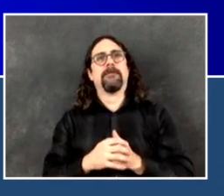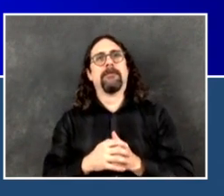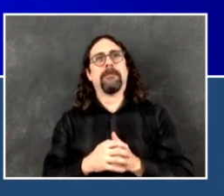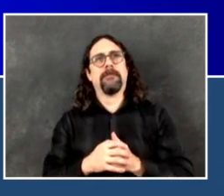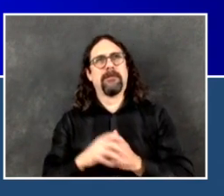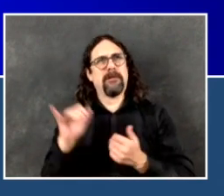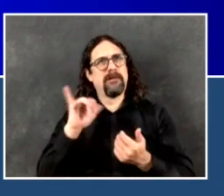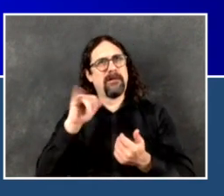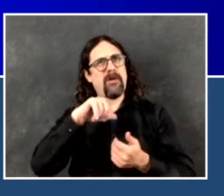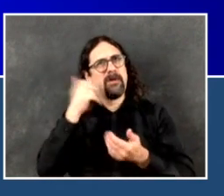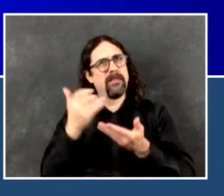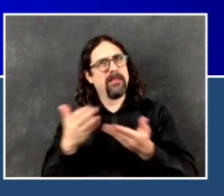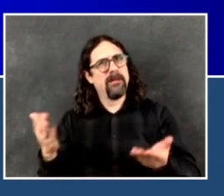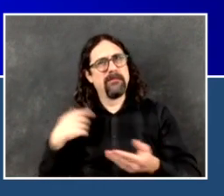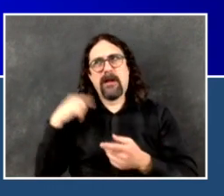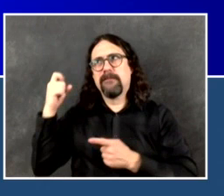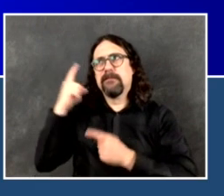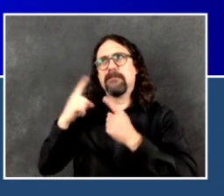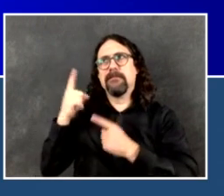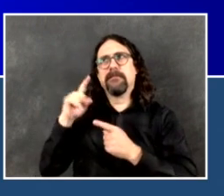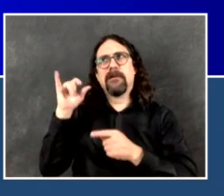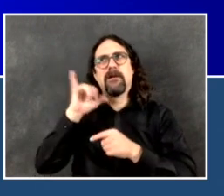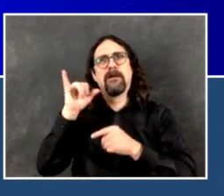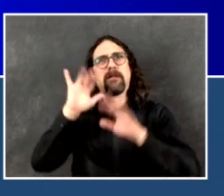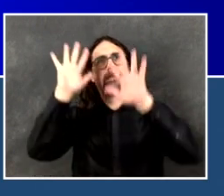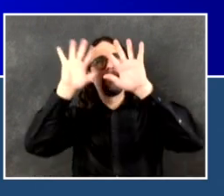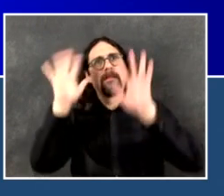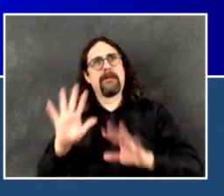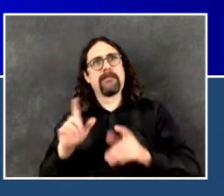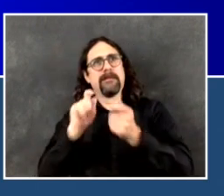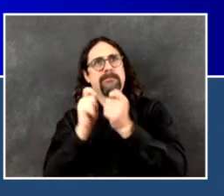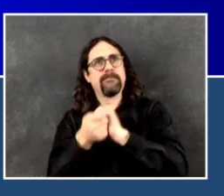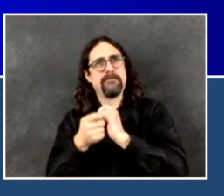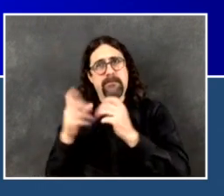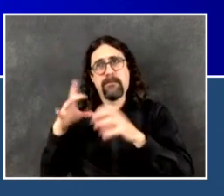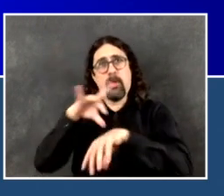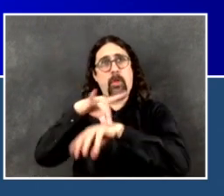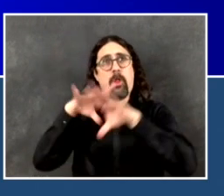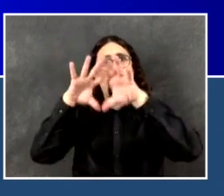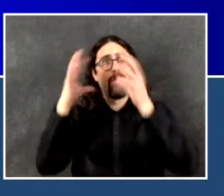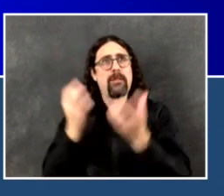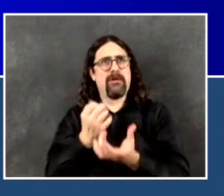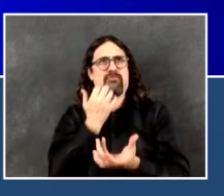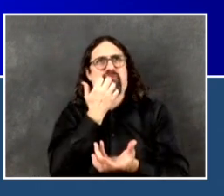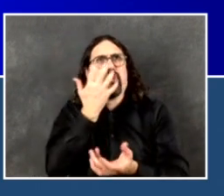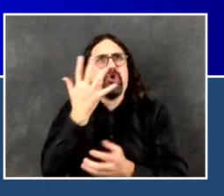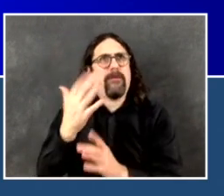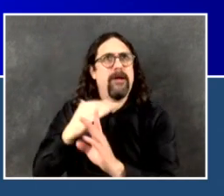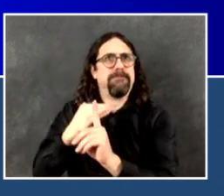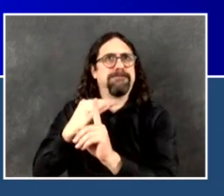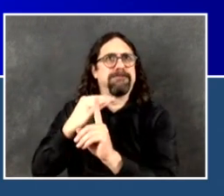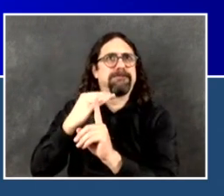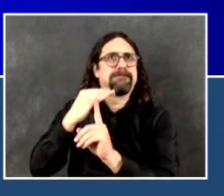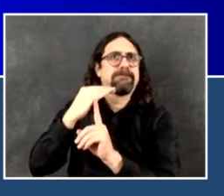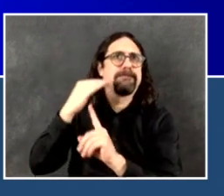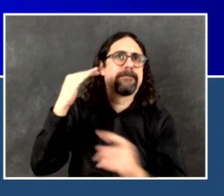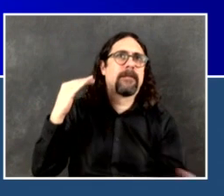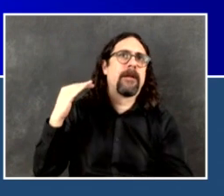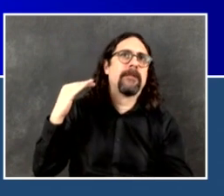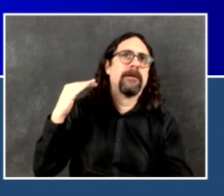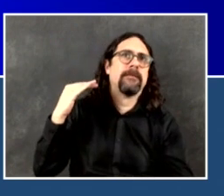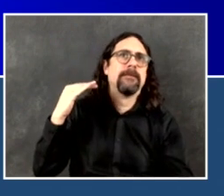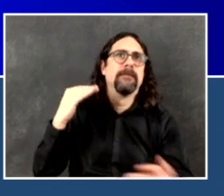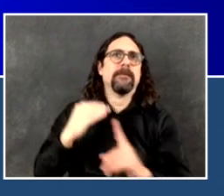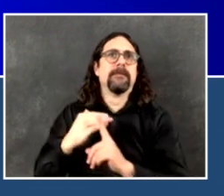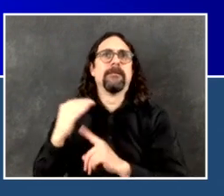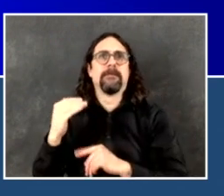in the months ahead. Remember, we have 20 months to build this long-term fair recovery. I'm going to depend on them